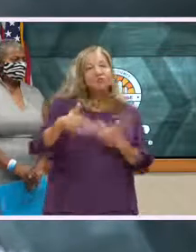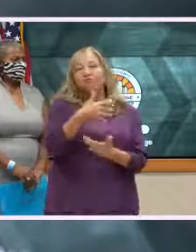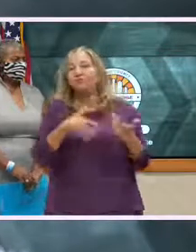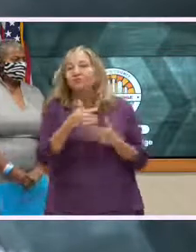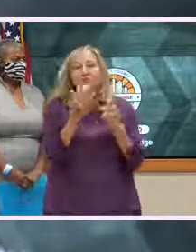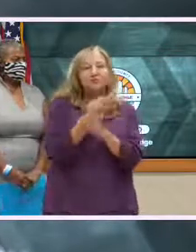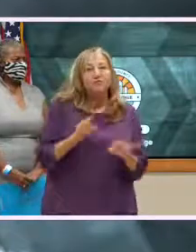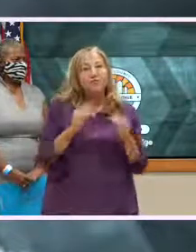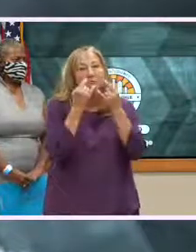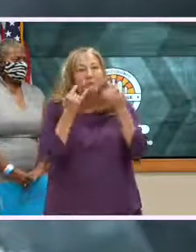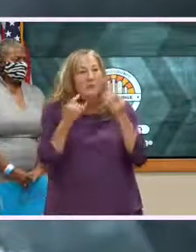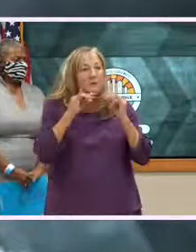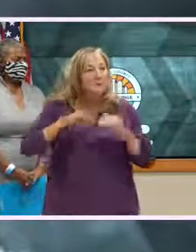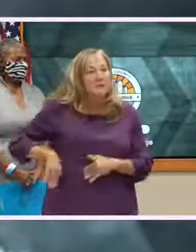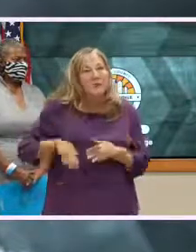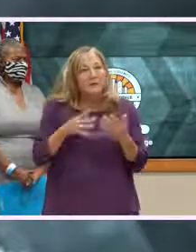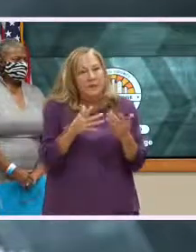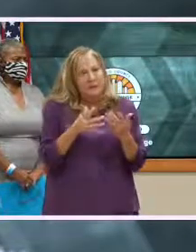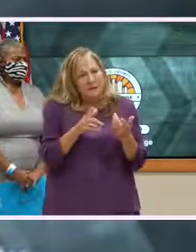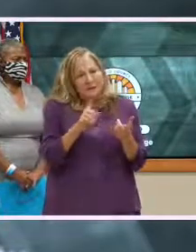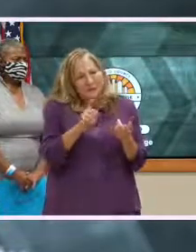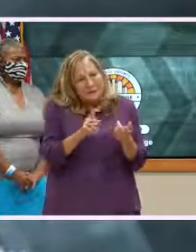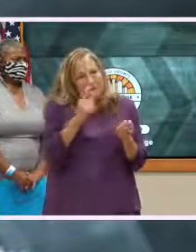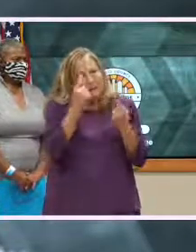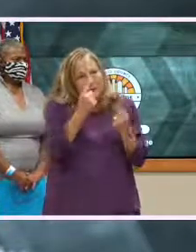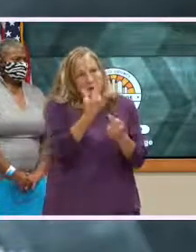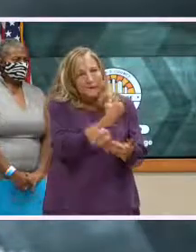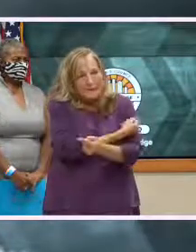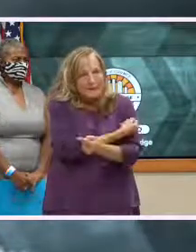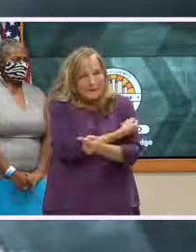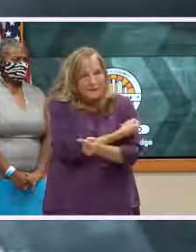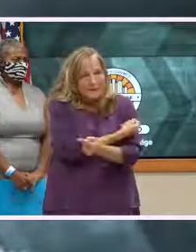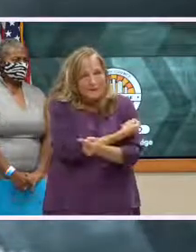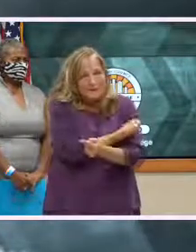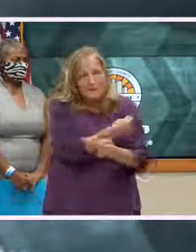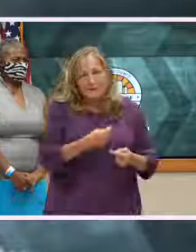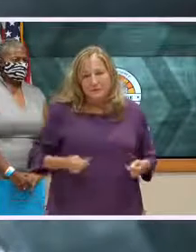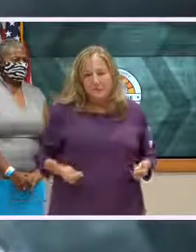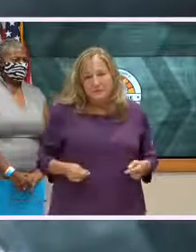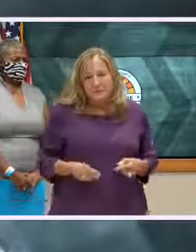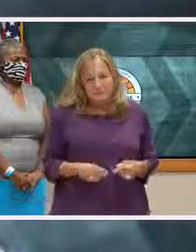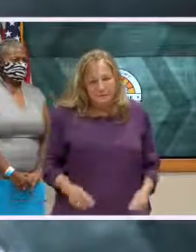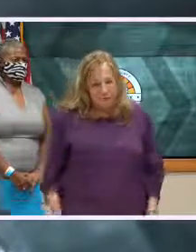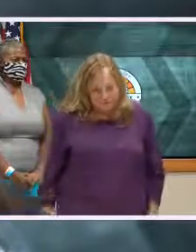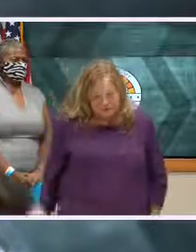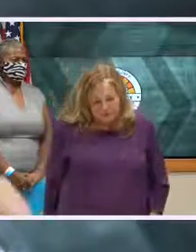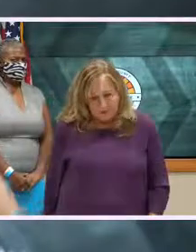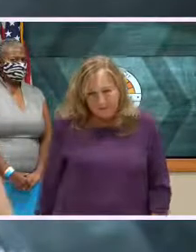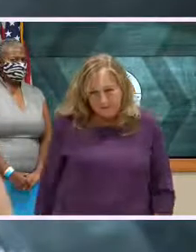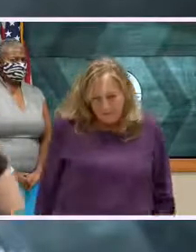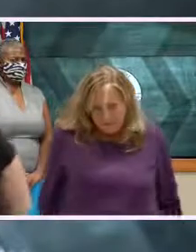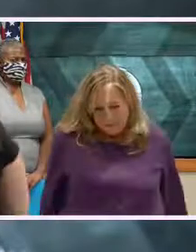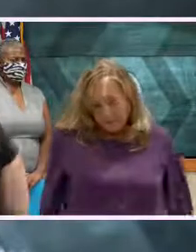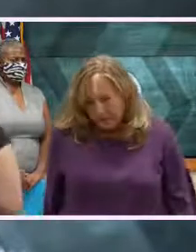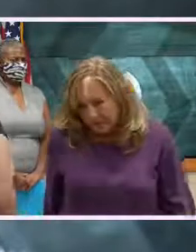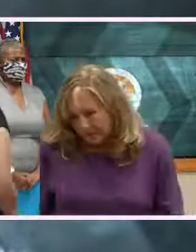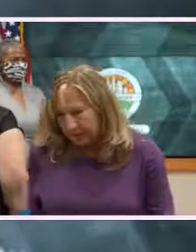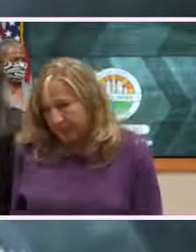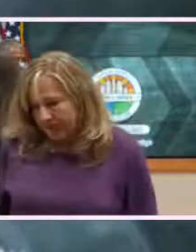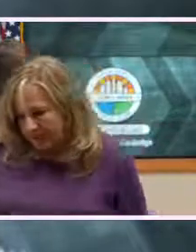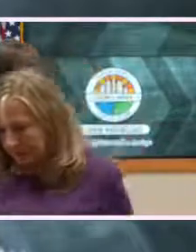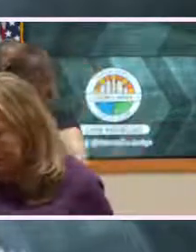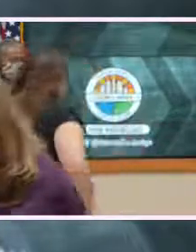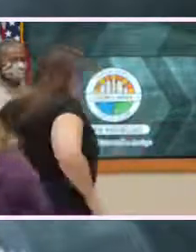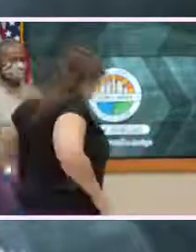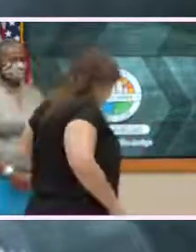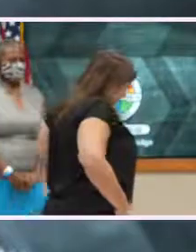getting the vaccine need to go and get it. On that note, people making that decision. Yesterday, I asked Governor Abbott